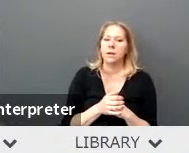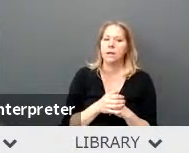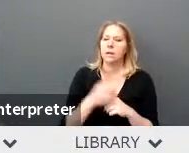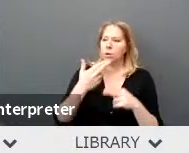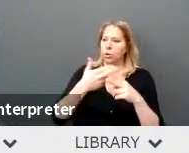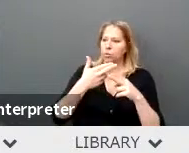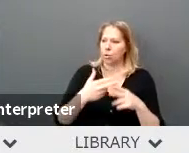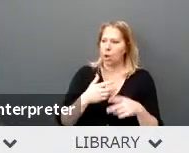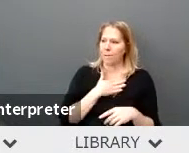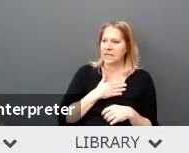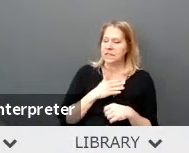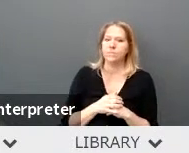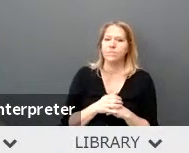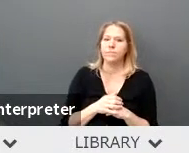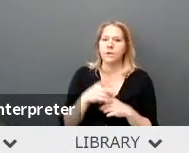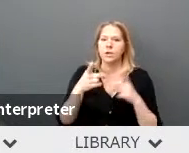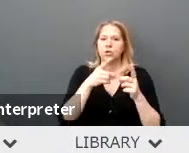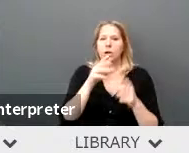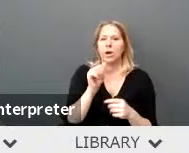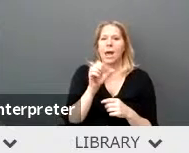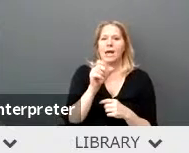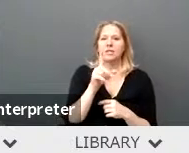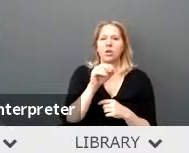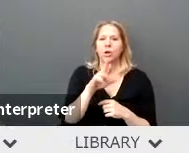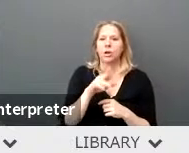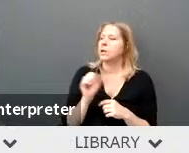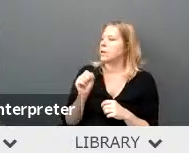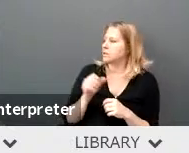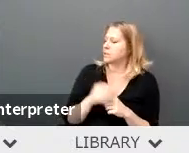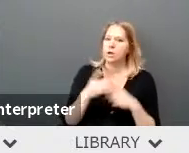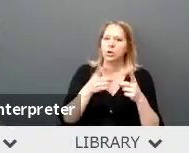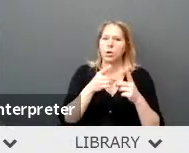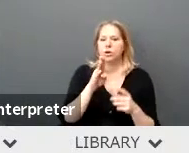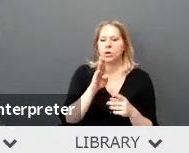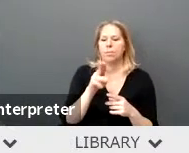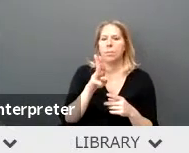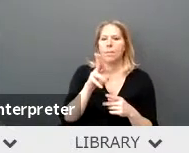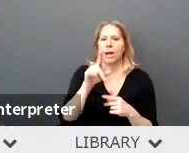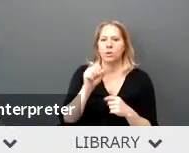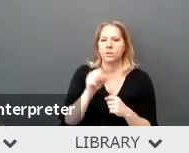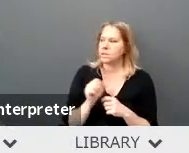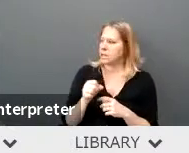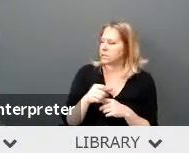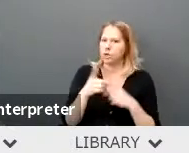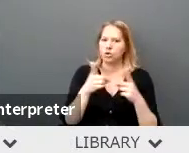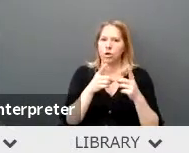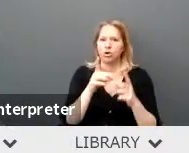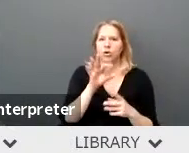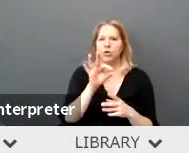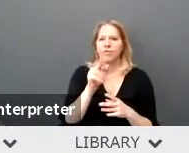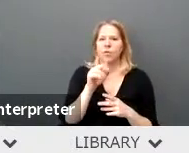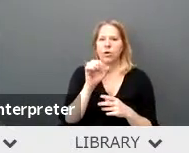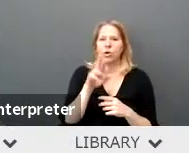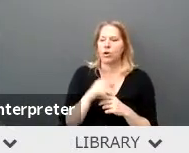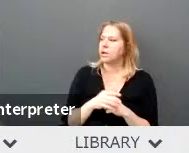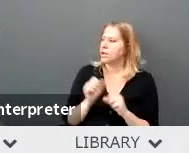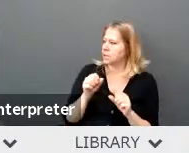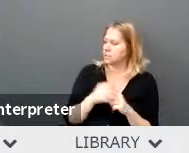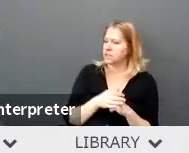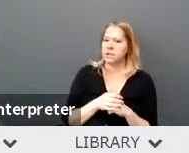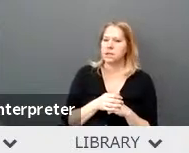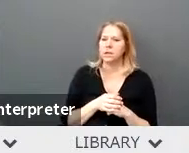Need a roll call on this, please. Director Asner, Yes. Director Byers. Yes. Director Faulkner,